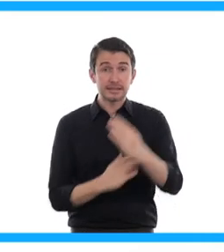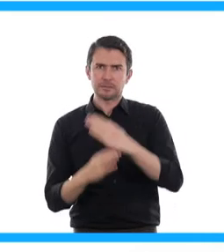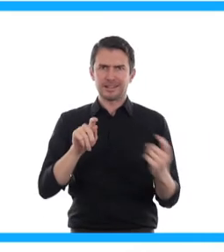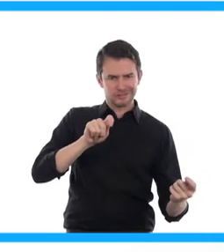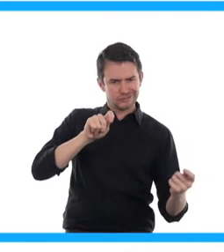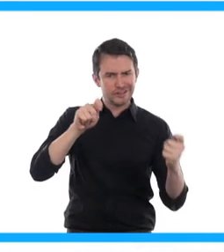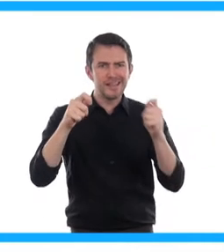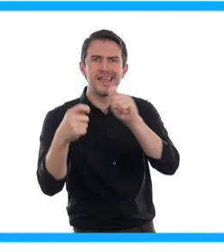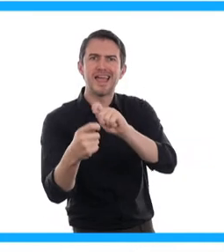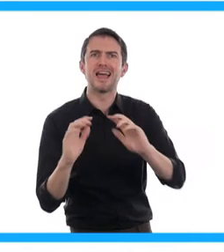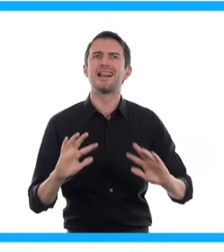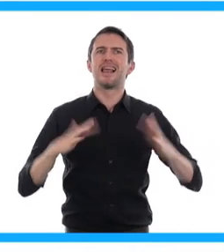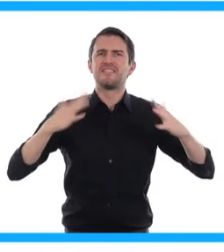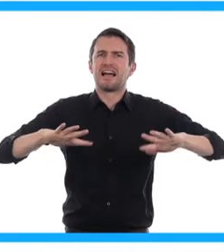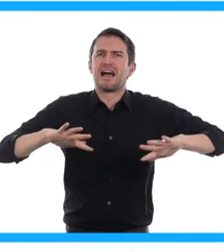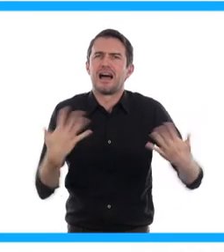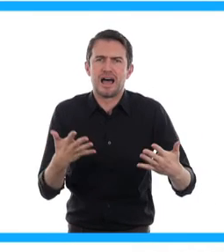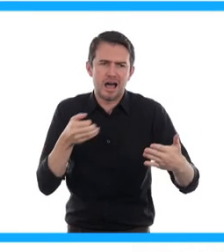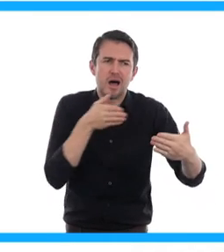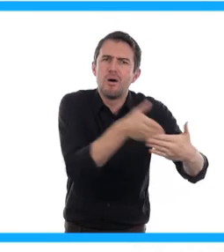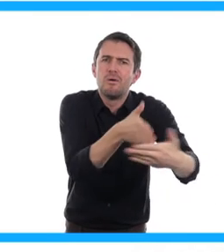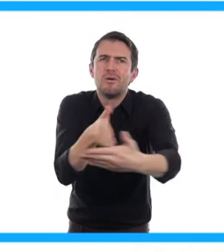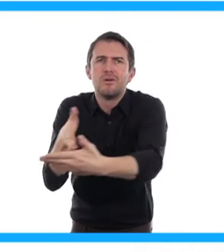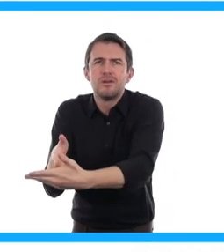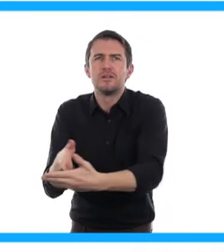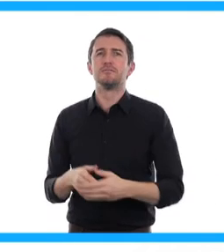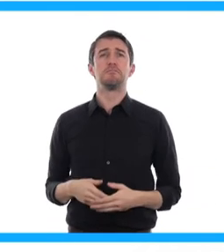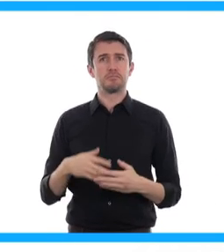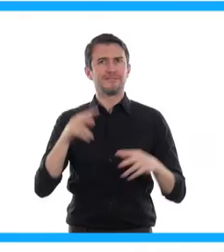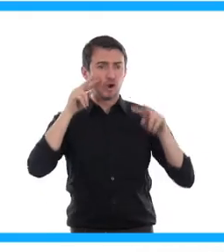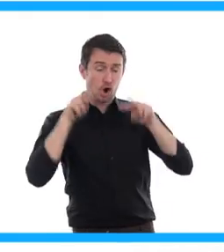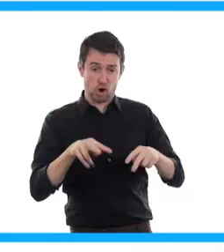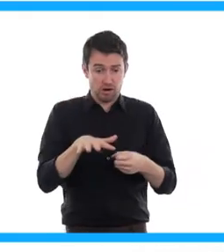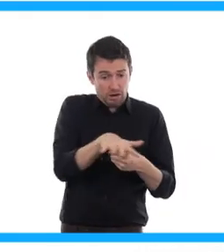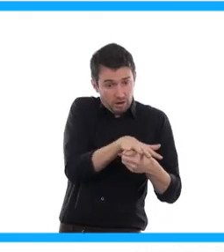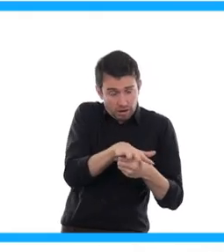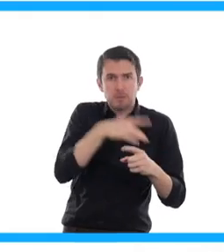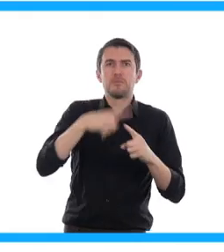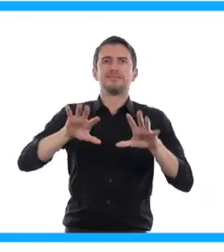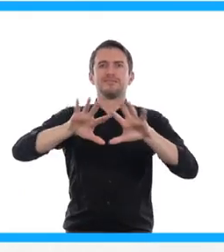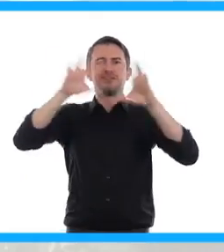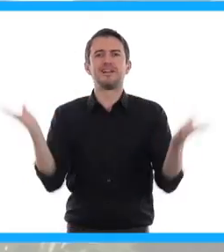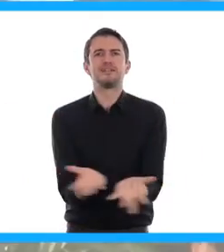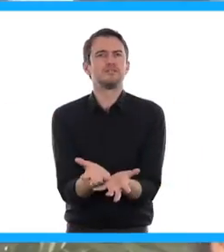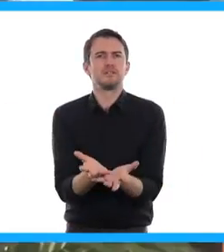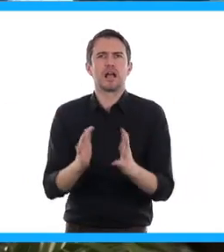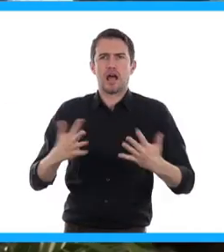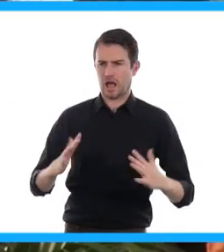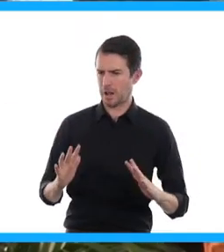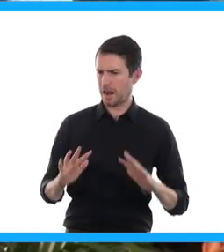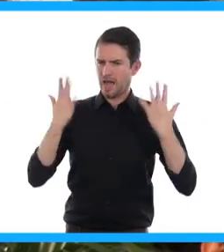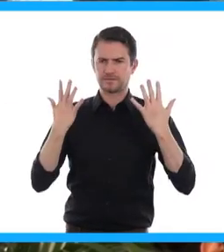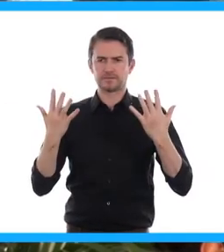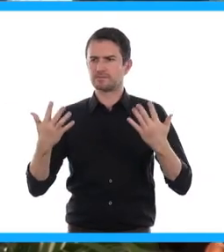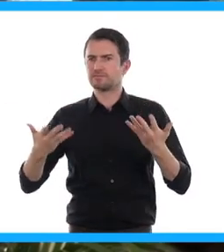nationally comparable and internationally harmonized data. Images of data collection efforts.